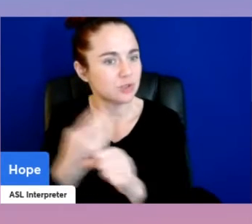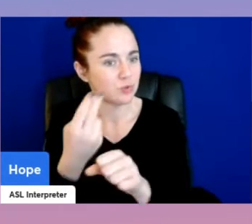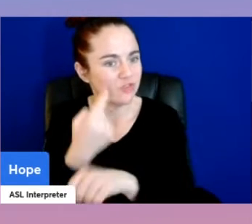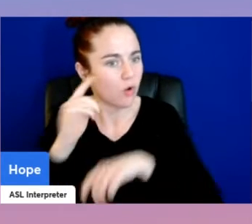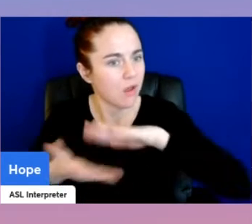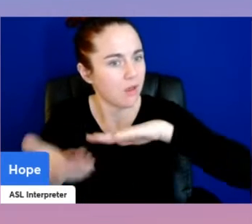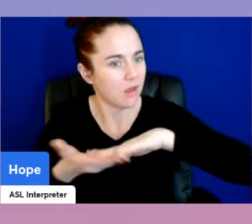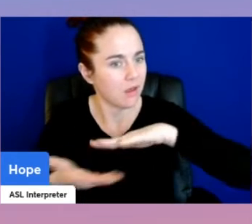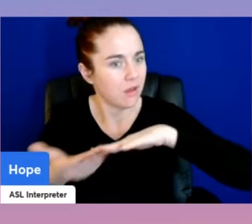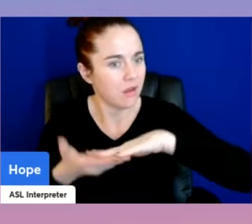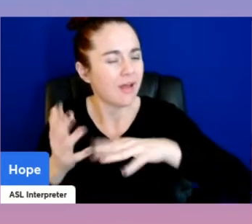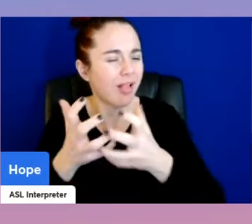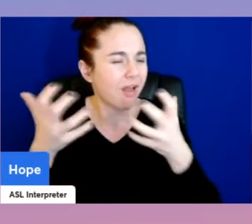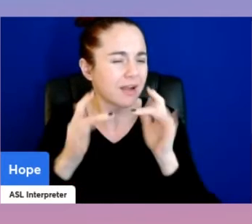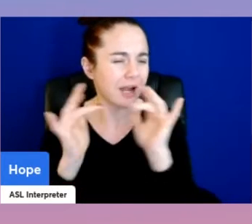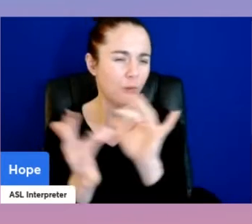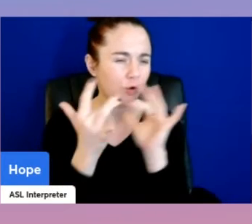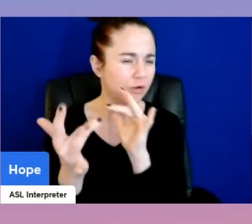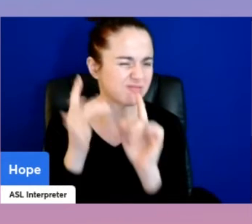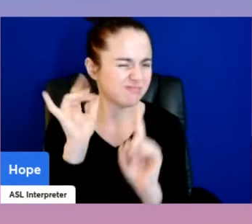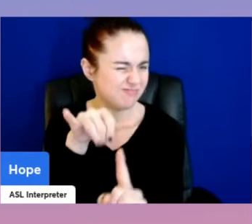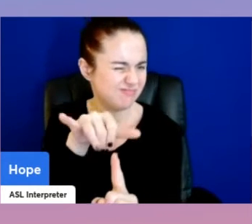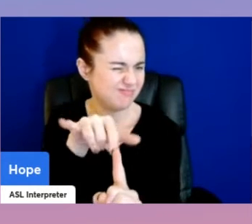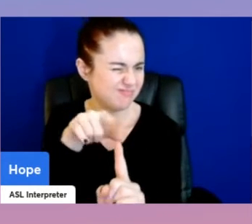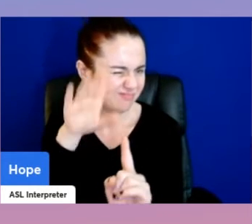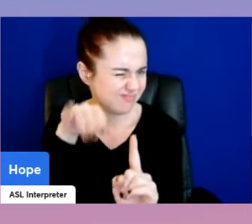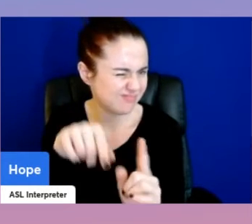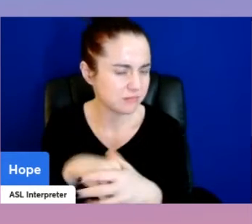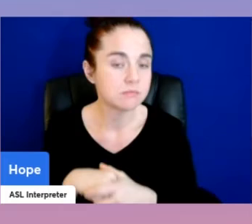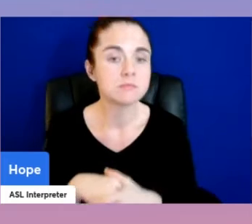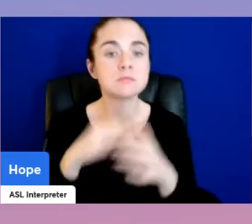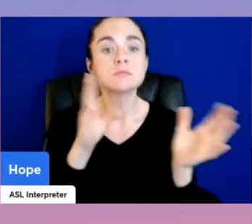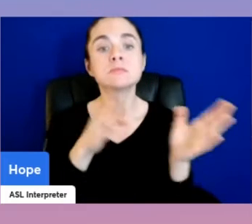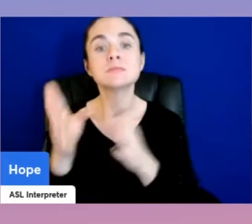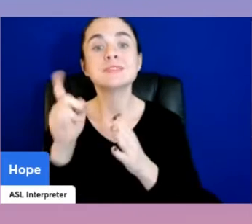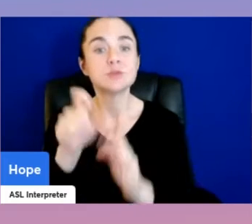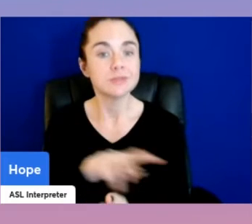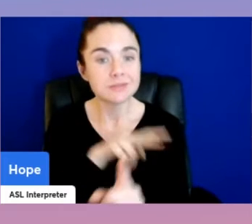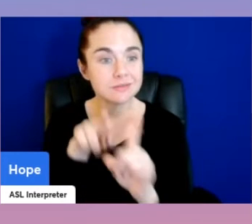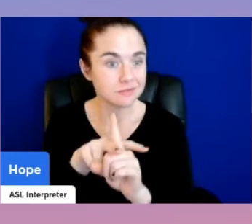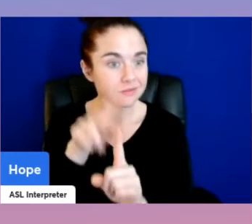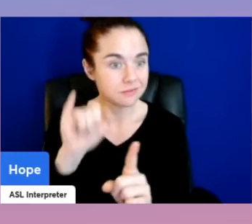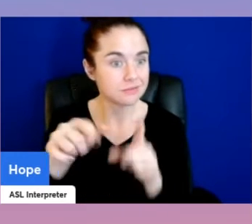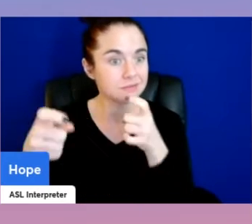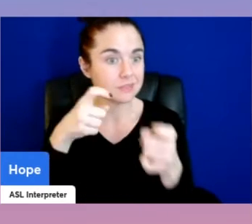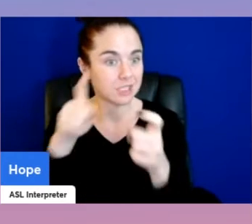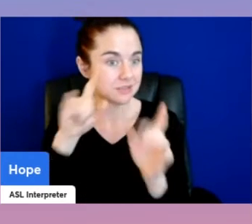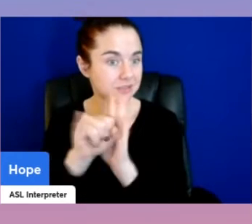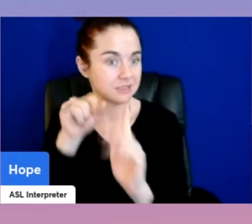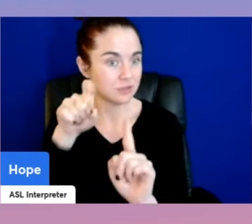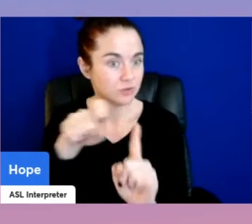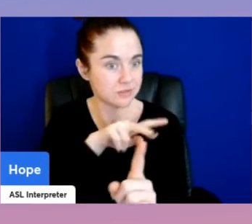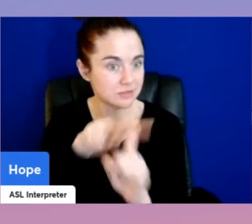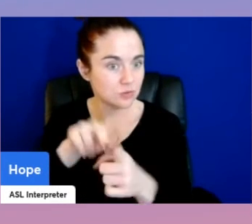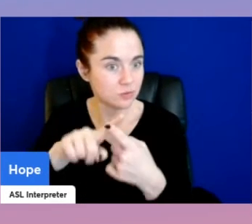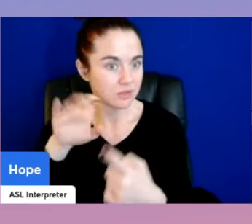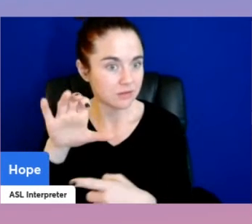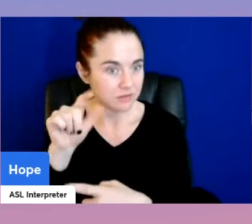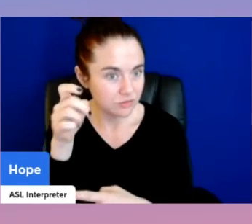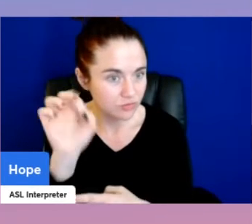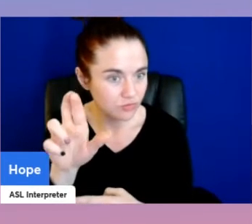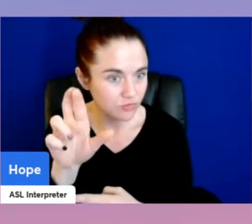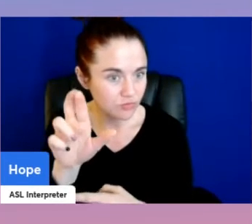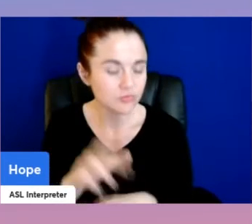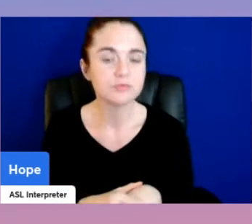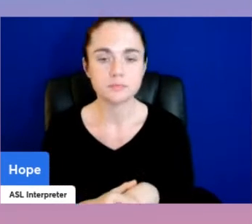lot of networking things and stuff like that. Then we need to assign that managed identity to our cluster.